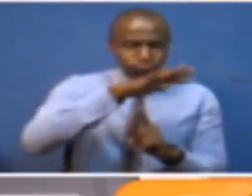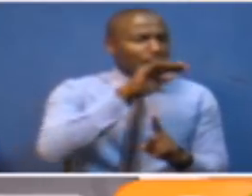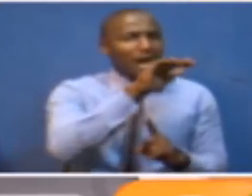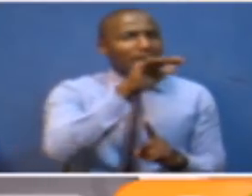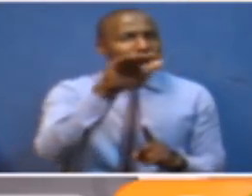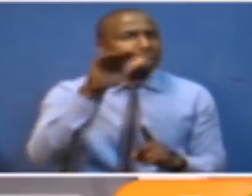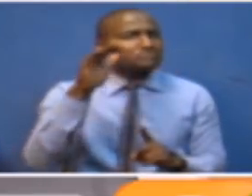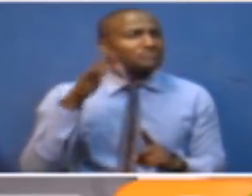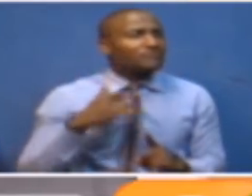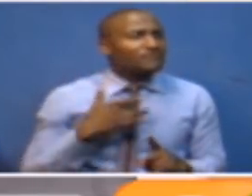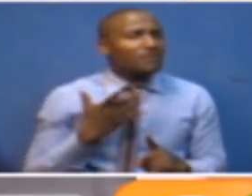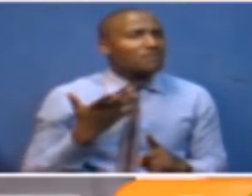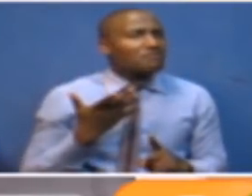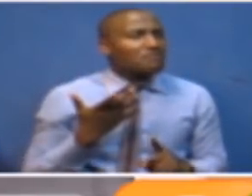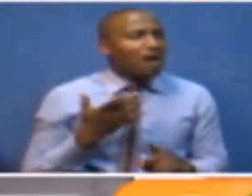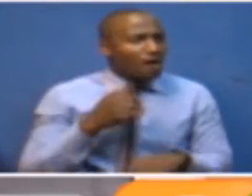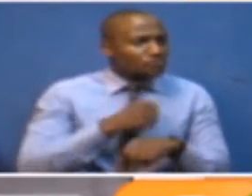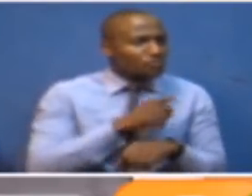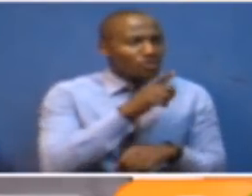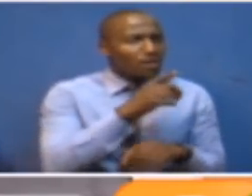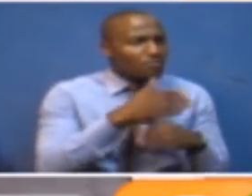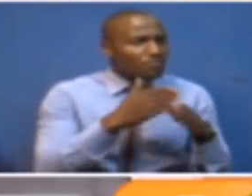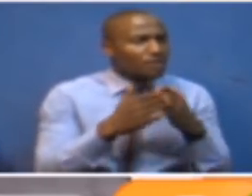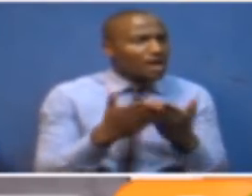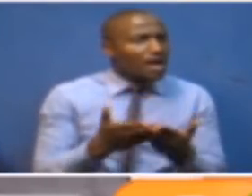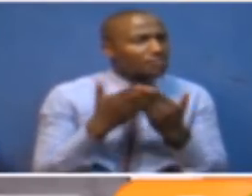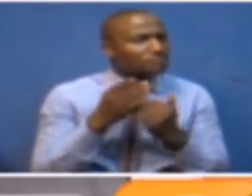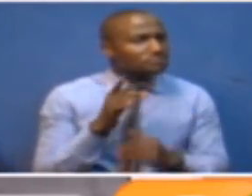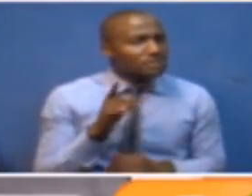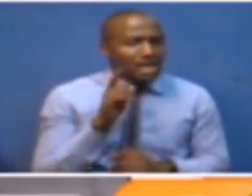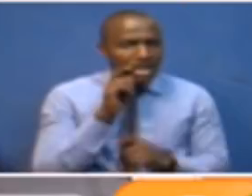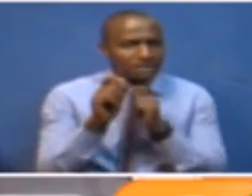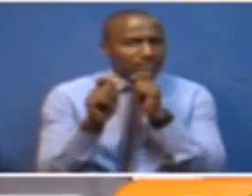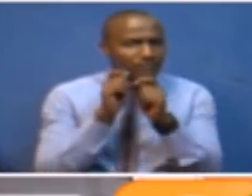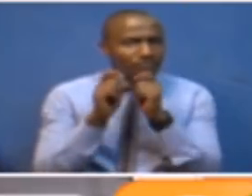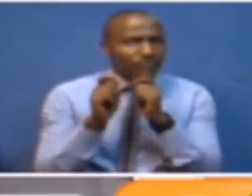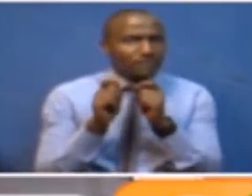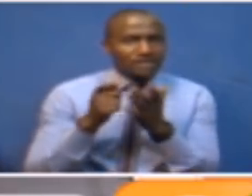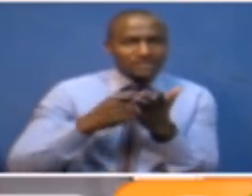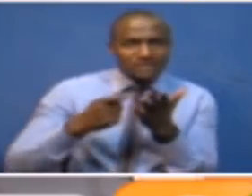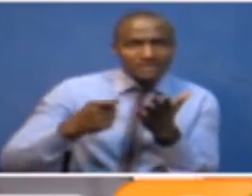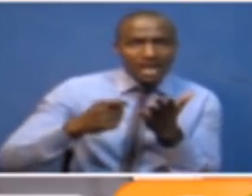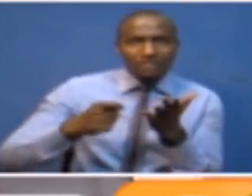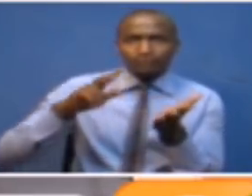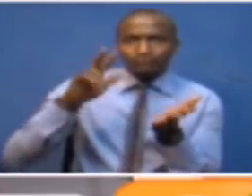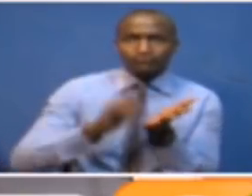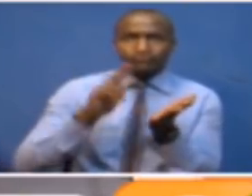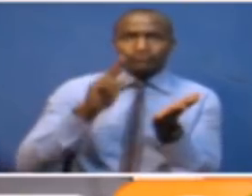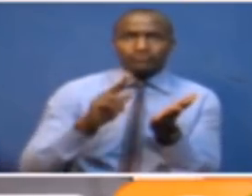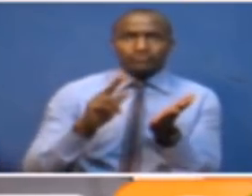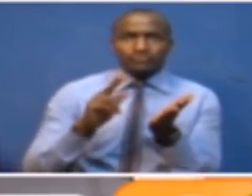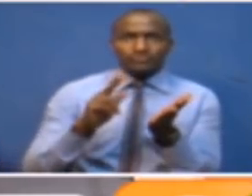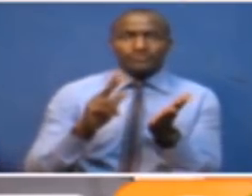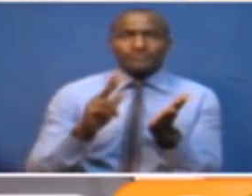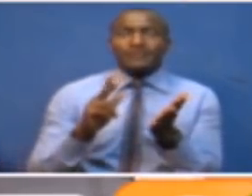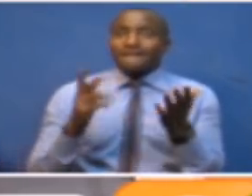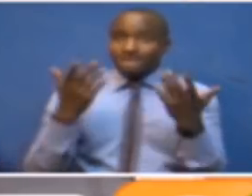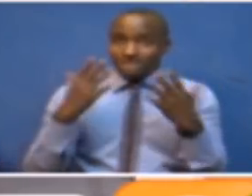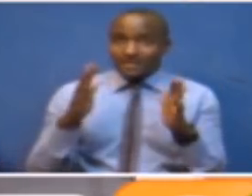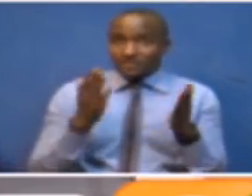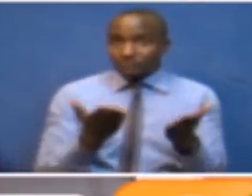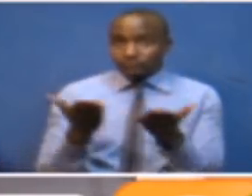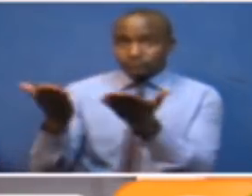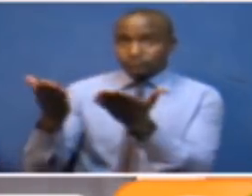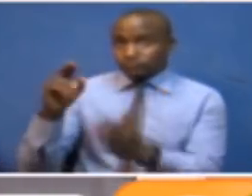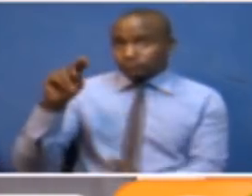and see whether this is something they agree with. You interview them, they're supposed to sign this document. So these two are then sent to NEMA